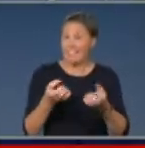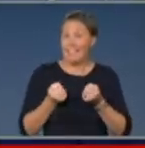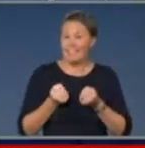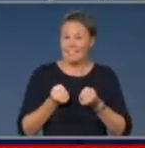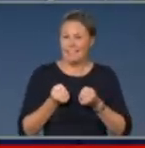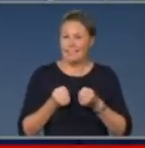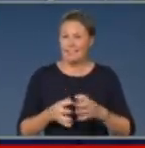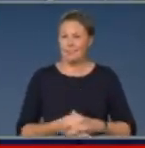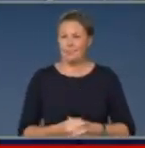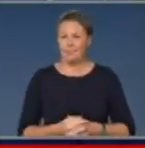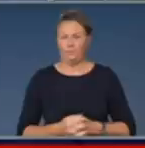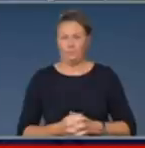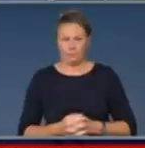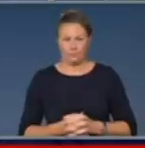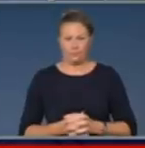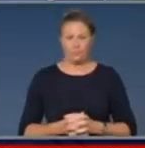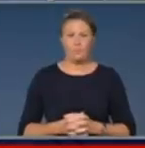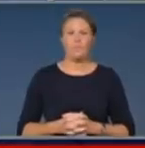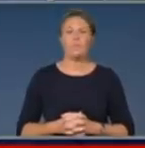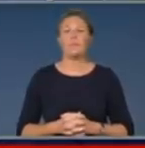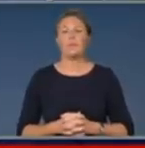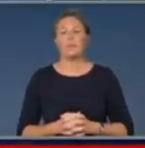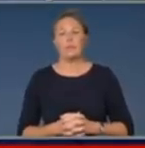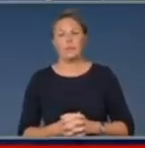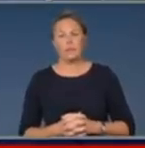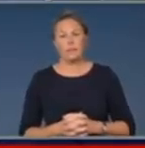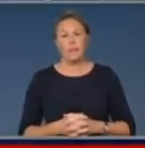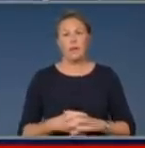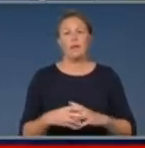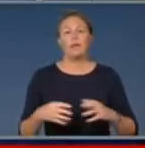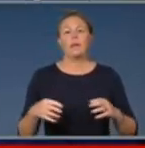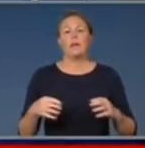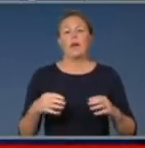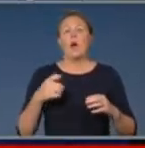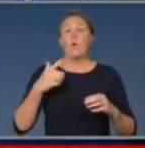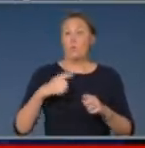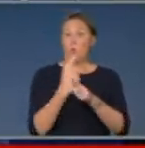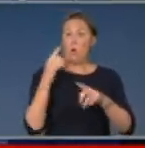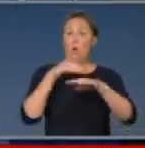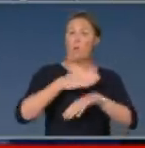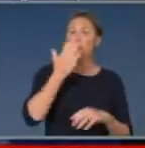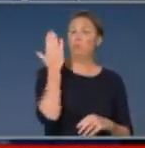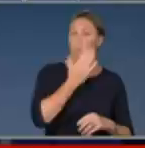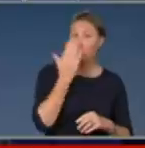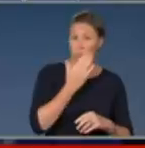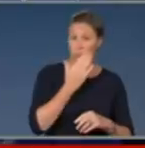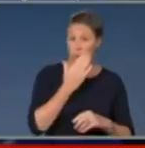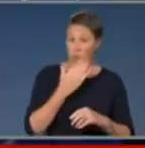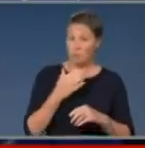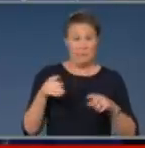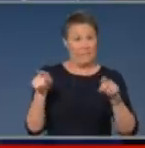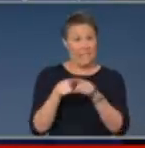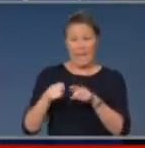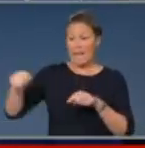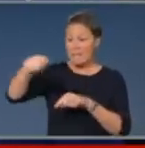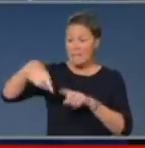transmission. On schools, confirmation, and this is in the medical expert advice, the HPPC's document